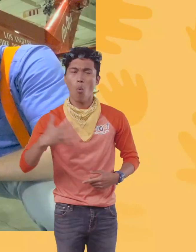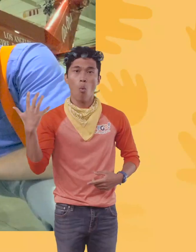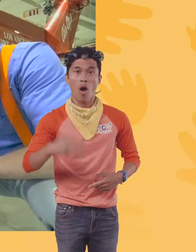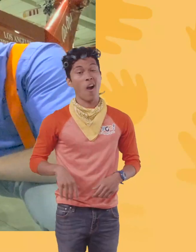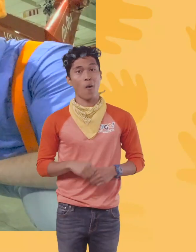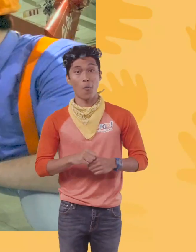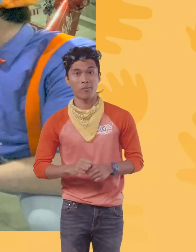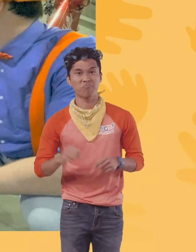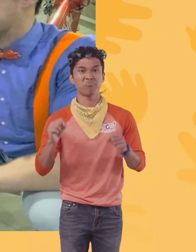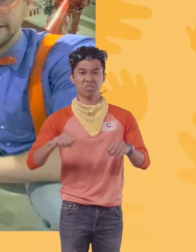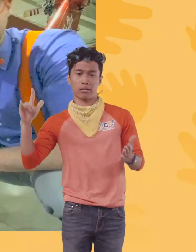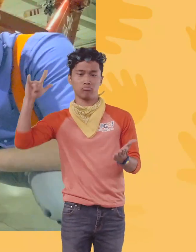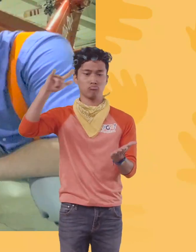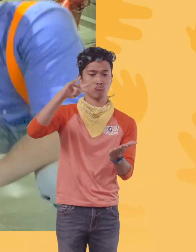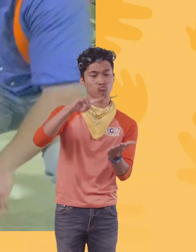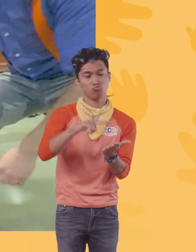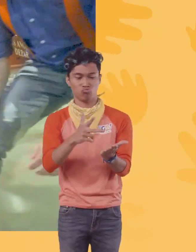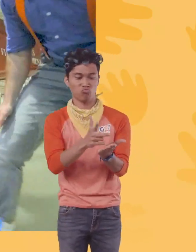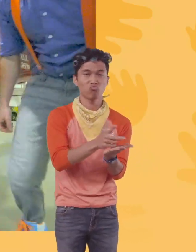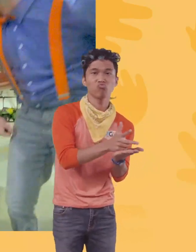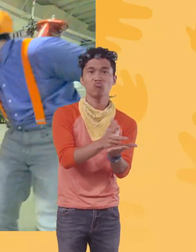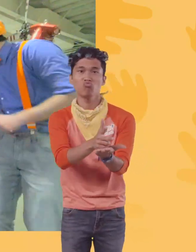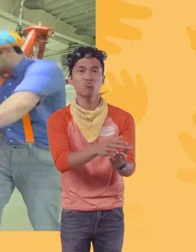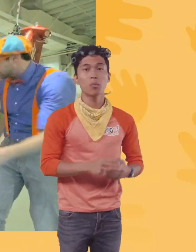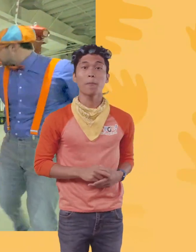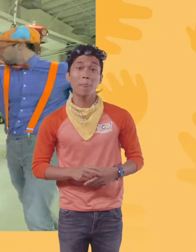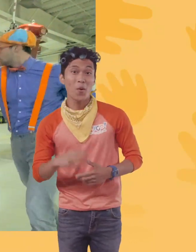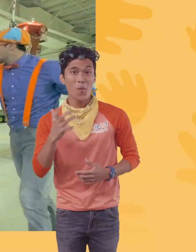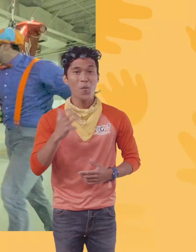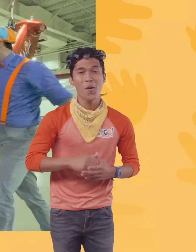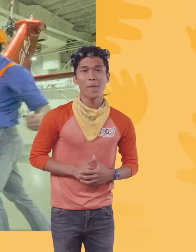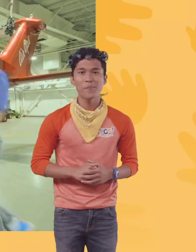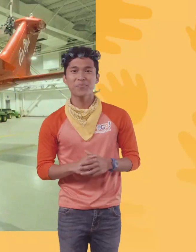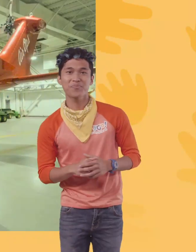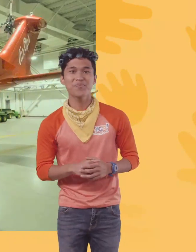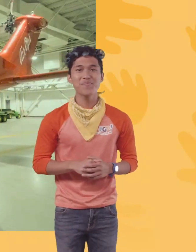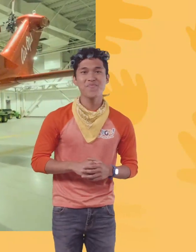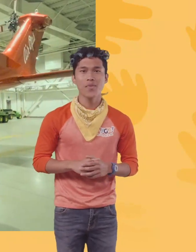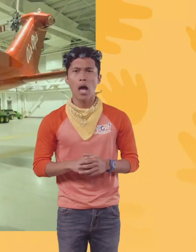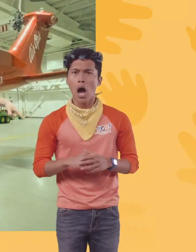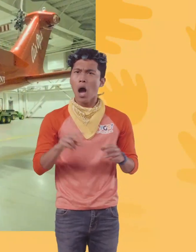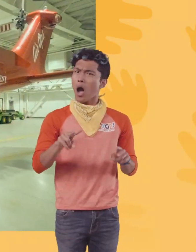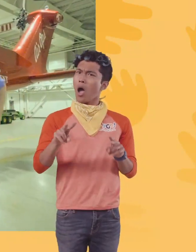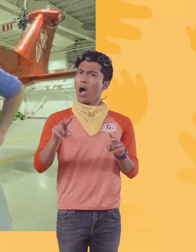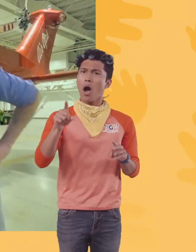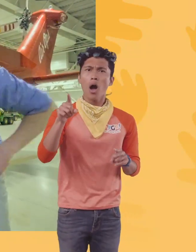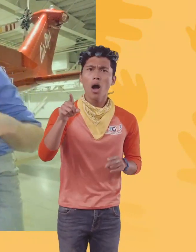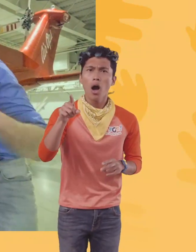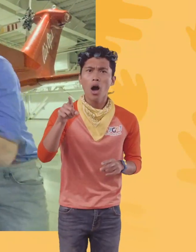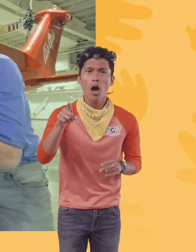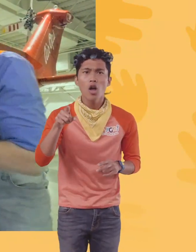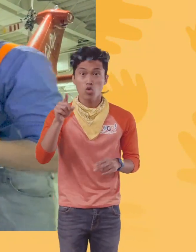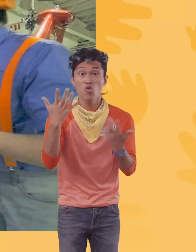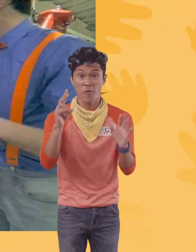so interesting. Huh, cool. Ooh. Whoa, wait a second.